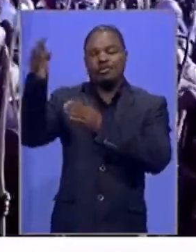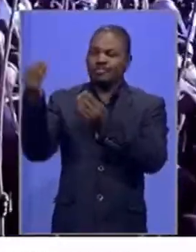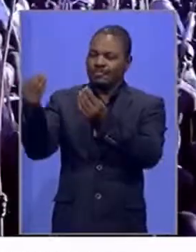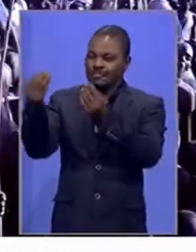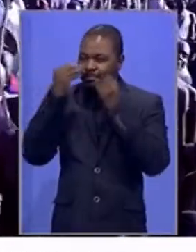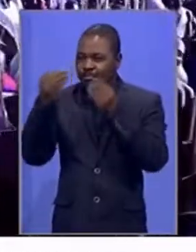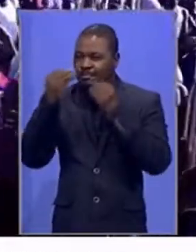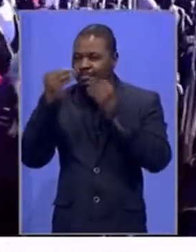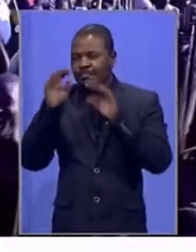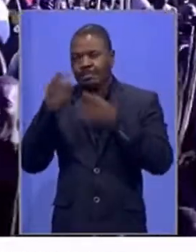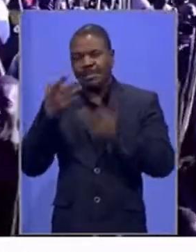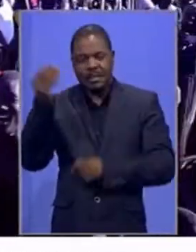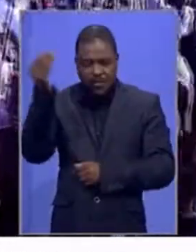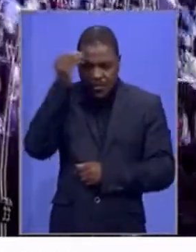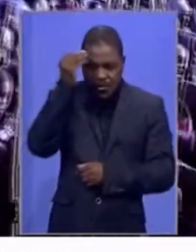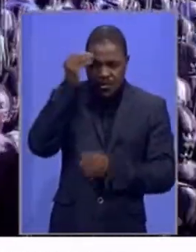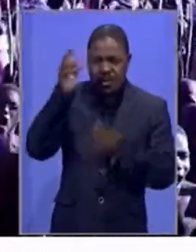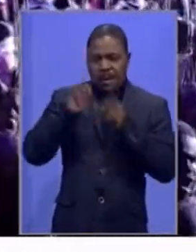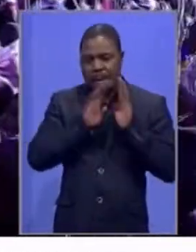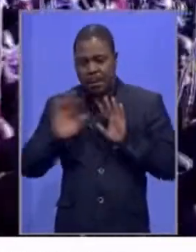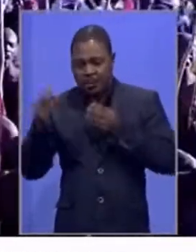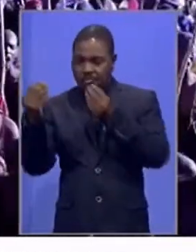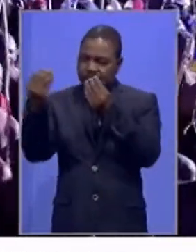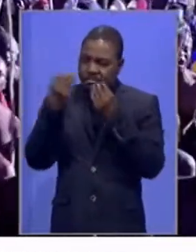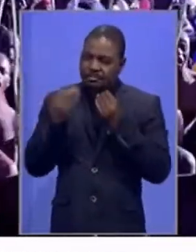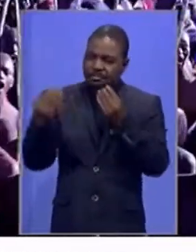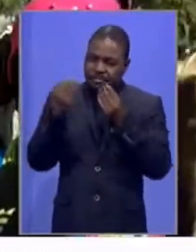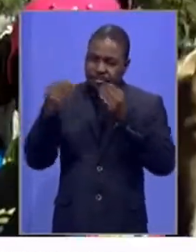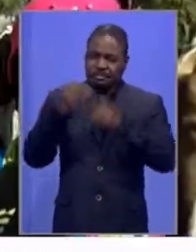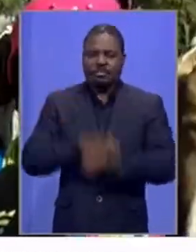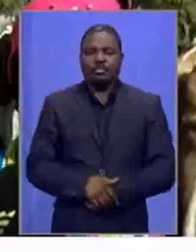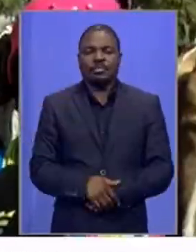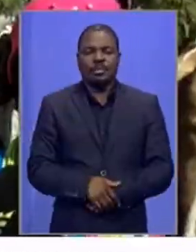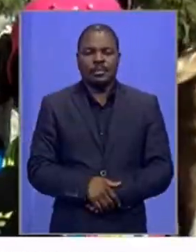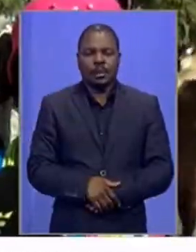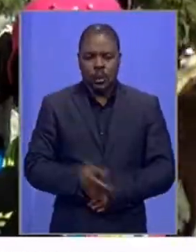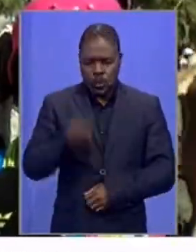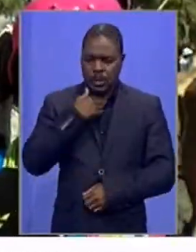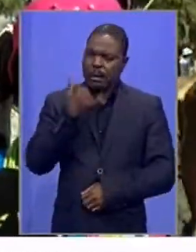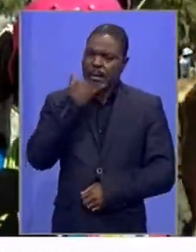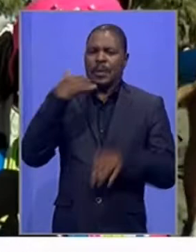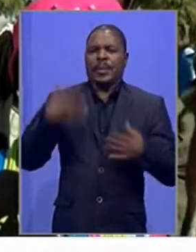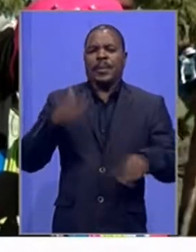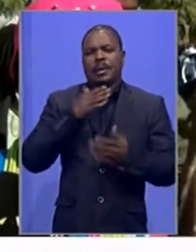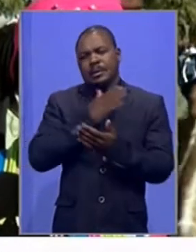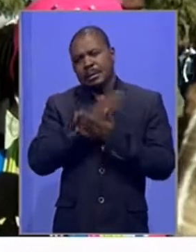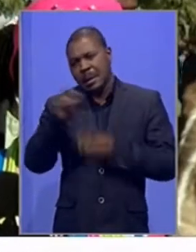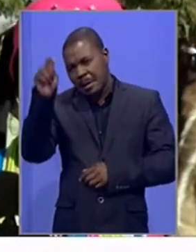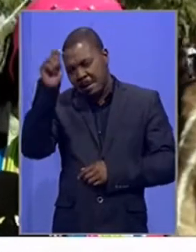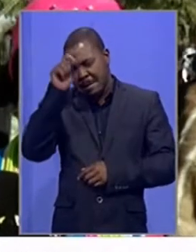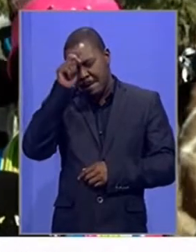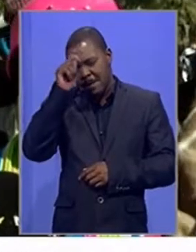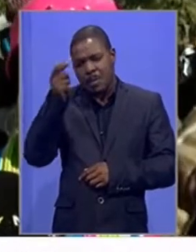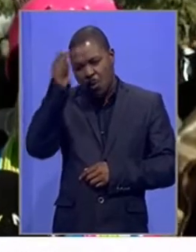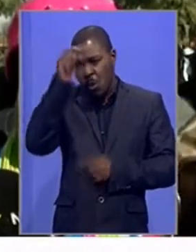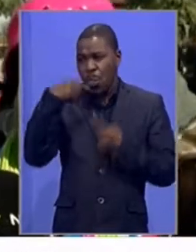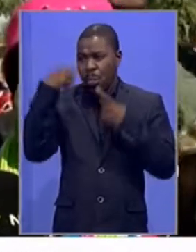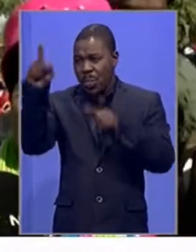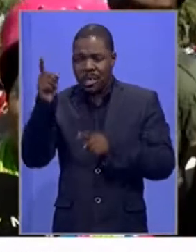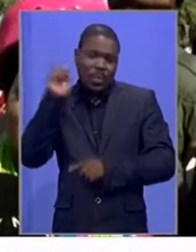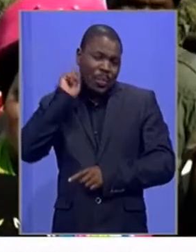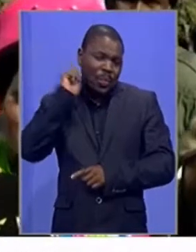go amošwa tsebo le maitshwaro a makaone magareng ga tše dingwe. We are quite happy. Some of our boys, they went there smoking.